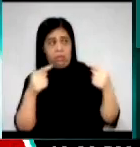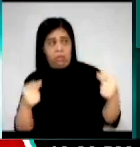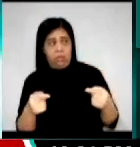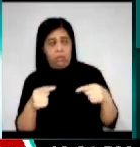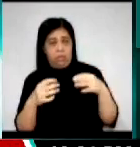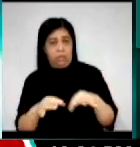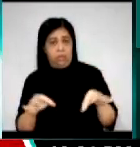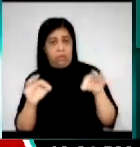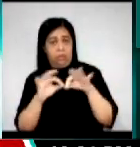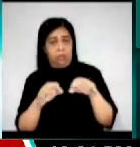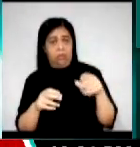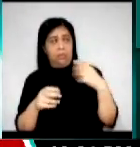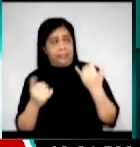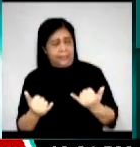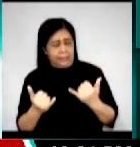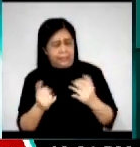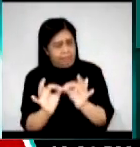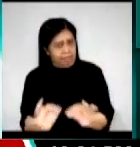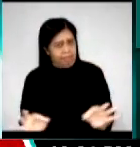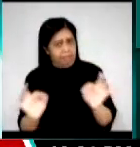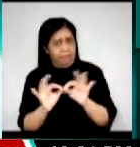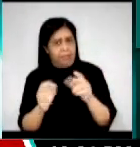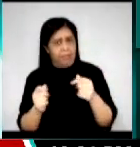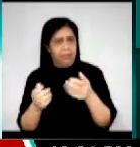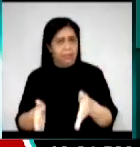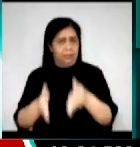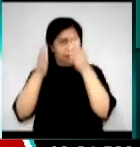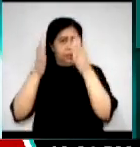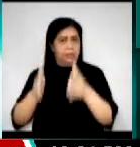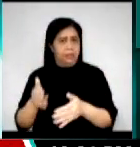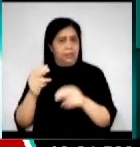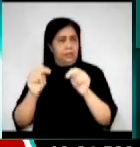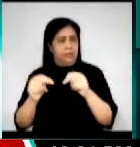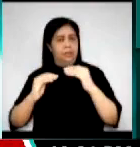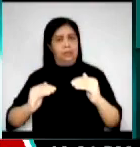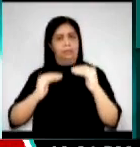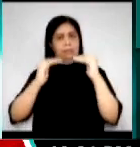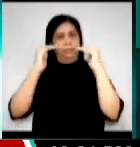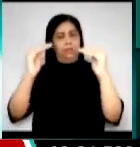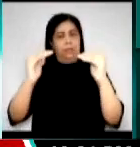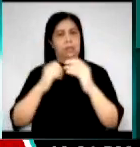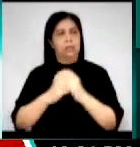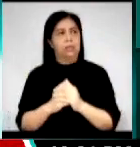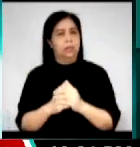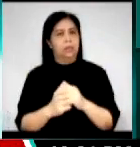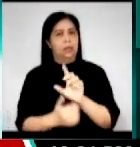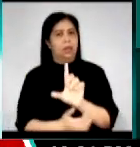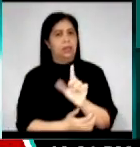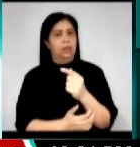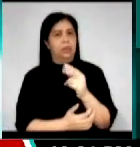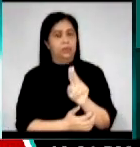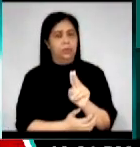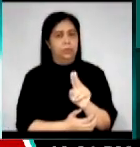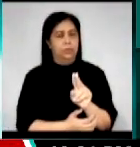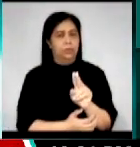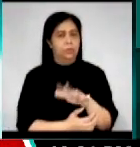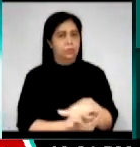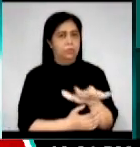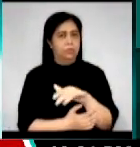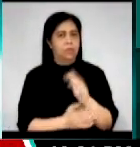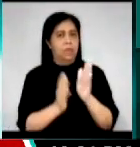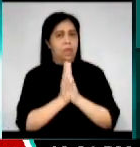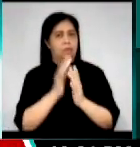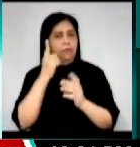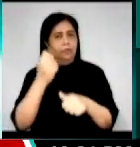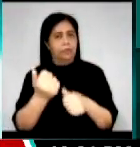need these facilities, we need these upgrades. The local government units are asking for assistance